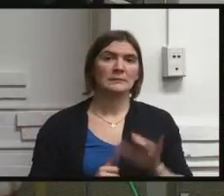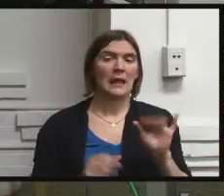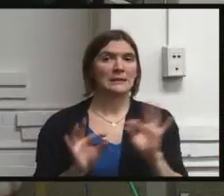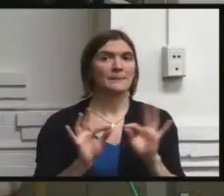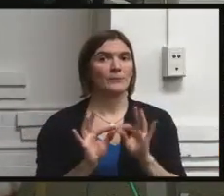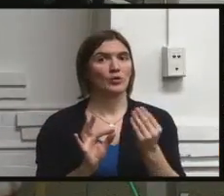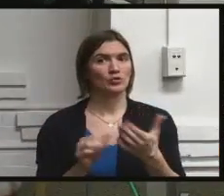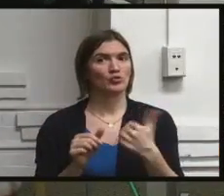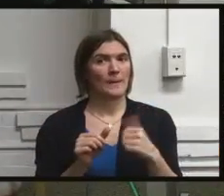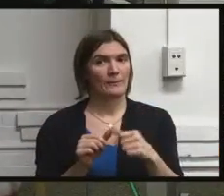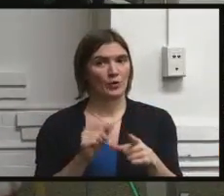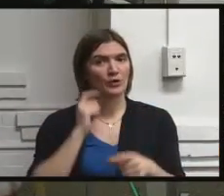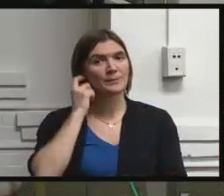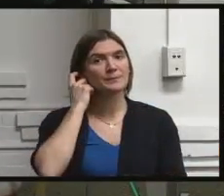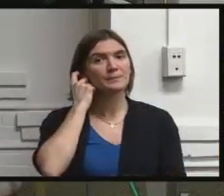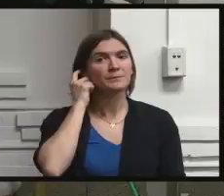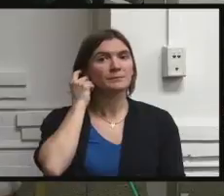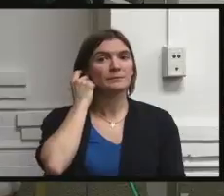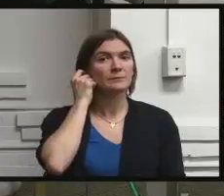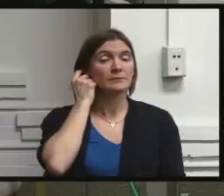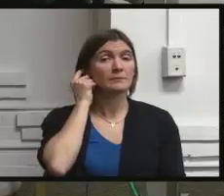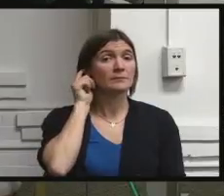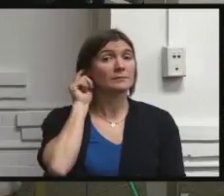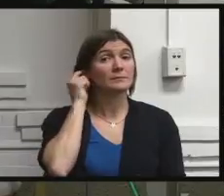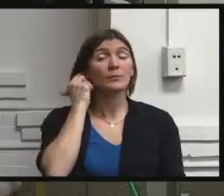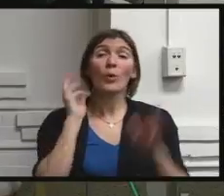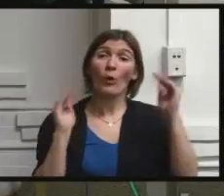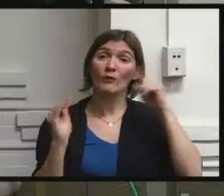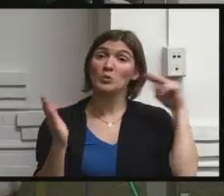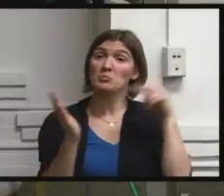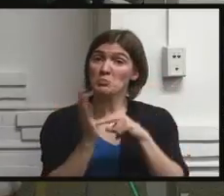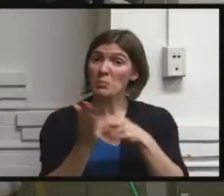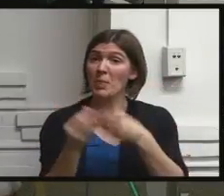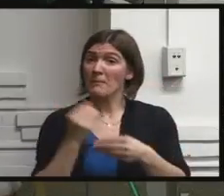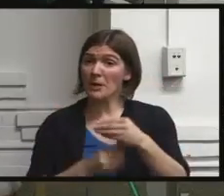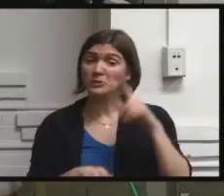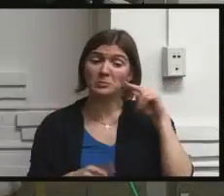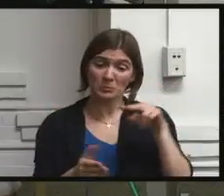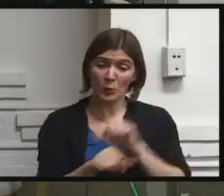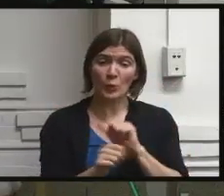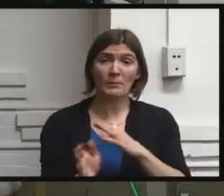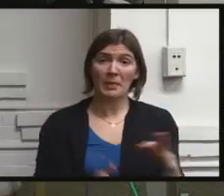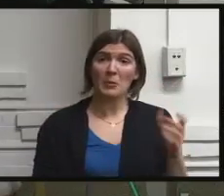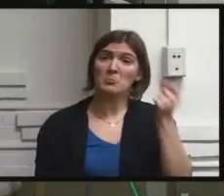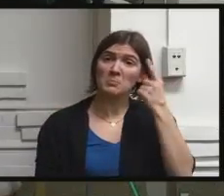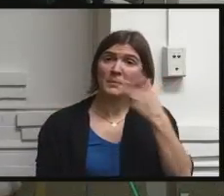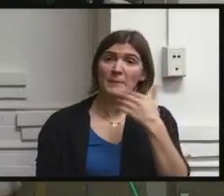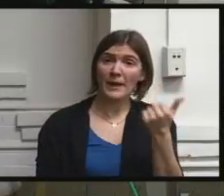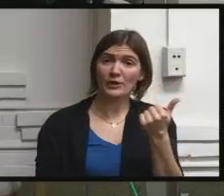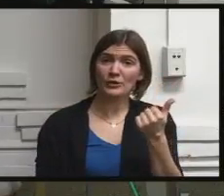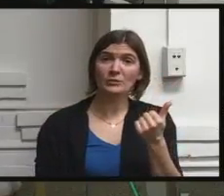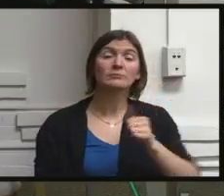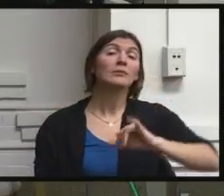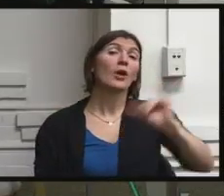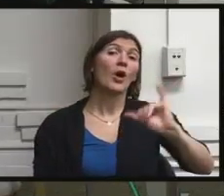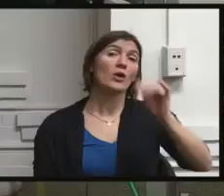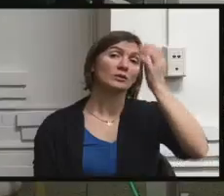first thing that we would like you to be mindful of as you consider our budget and our work plan. I will mention